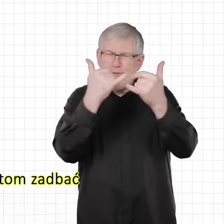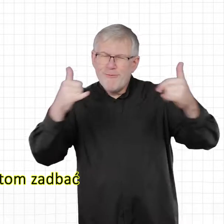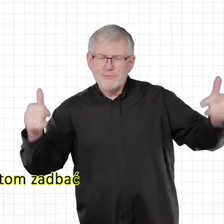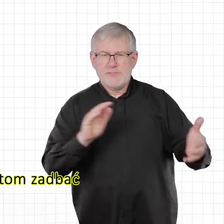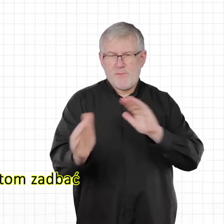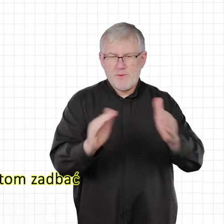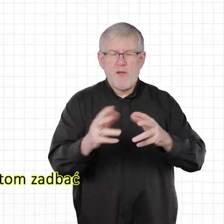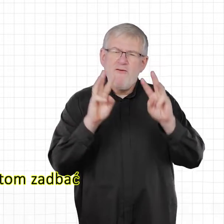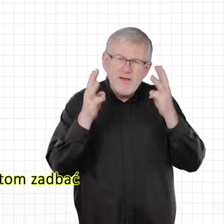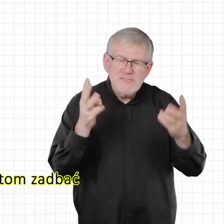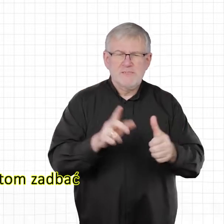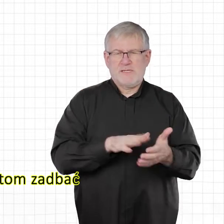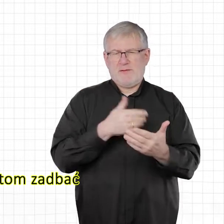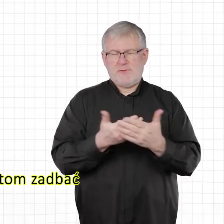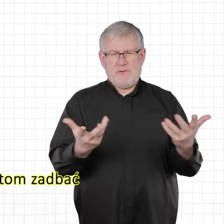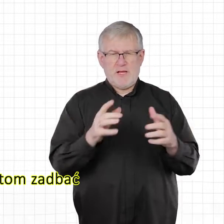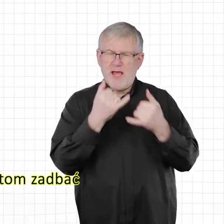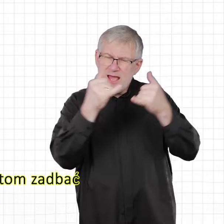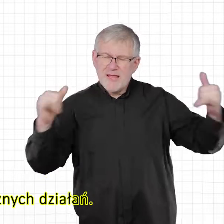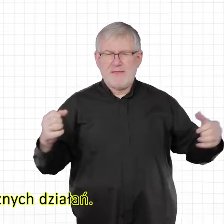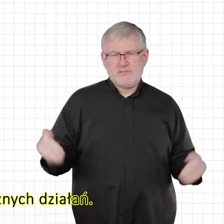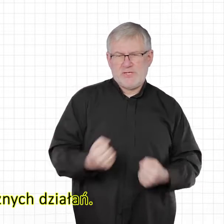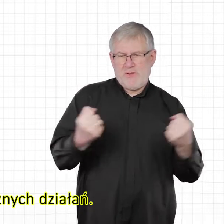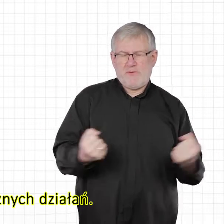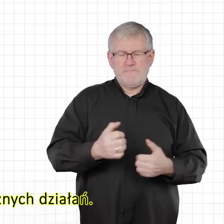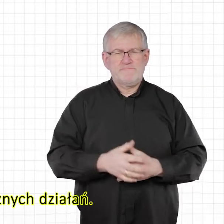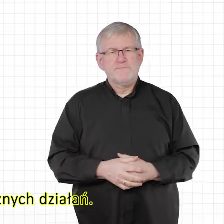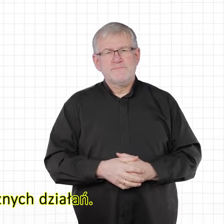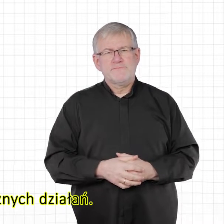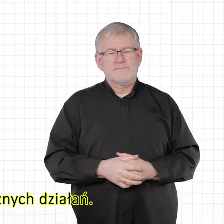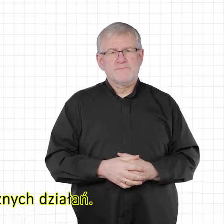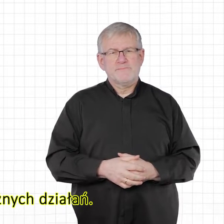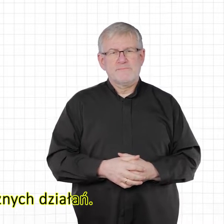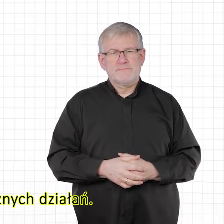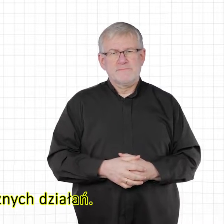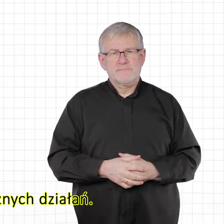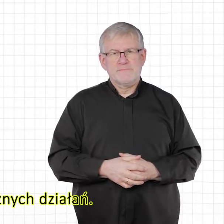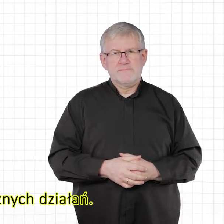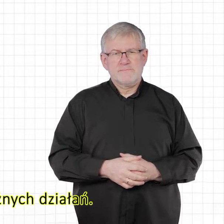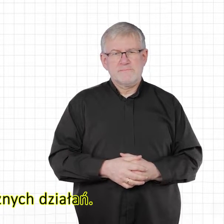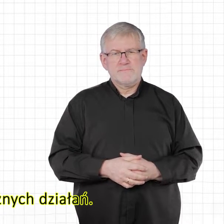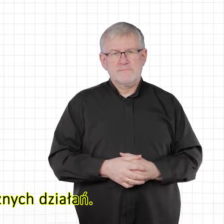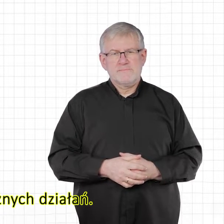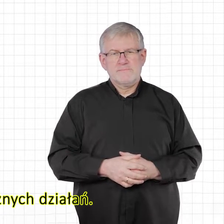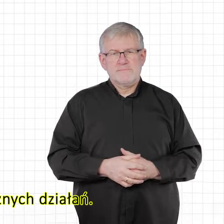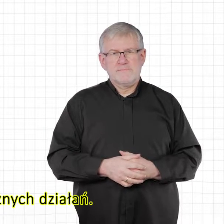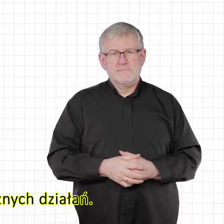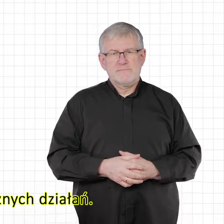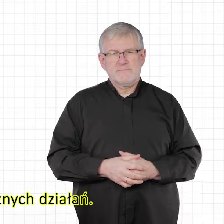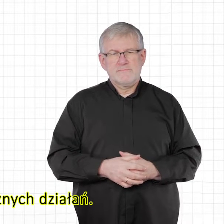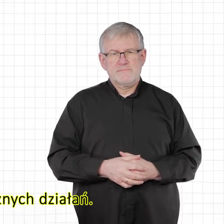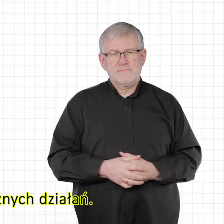relations, and in work and the workplace. And we are doing this in very various,